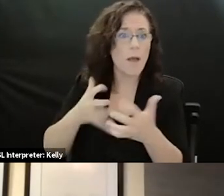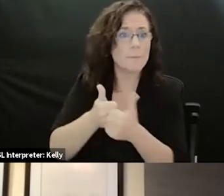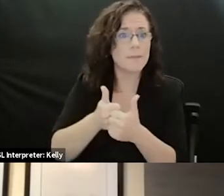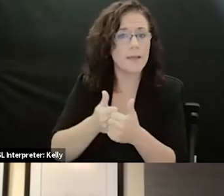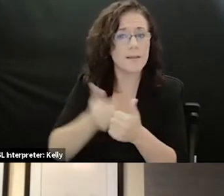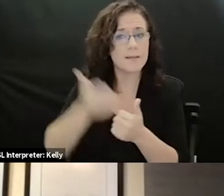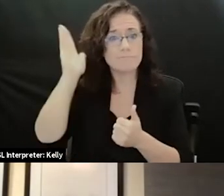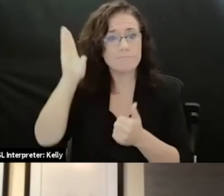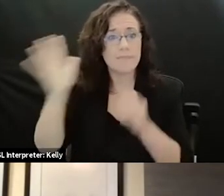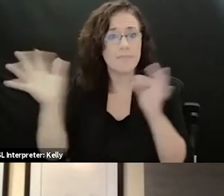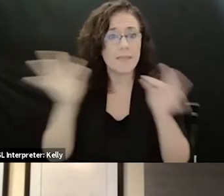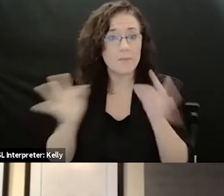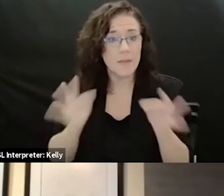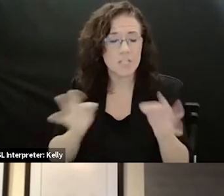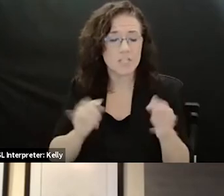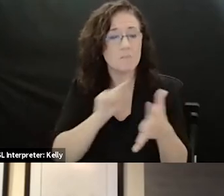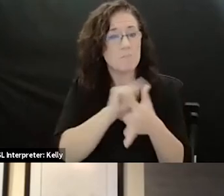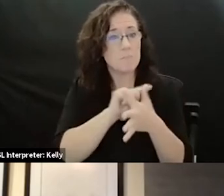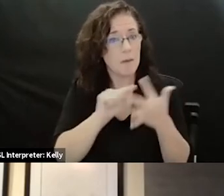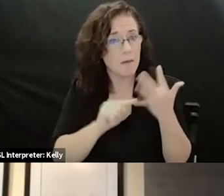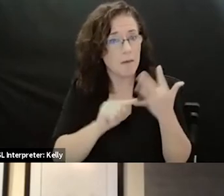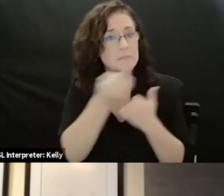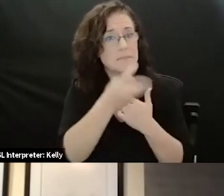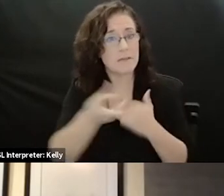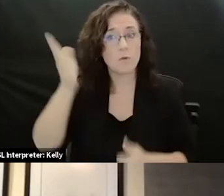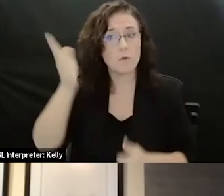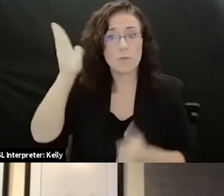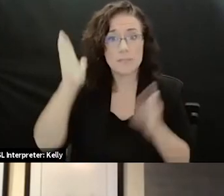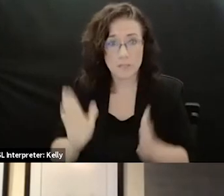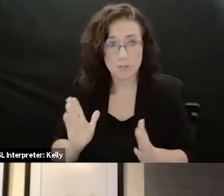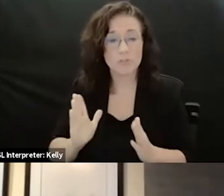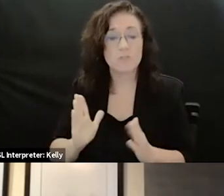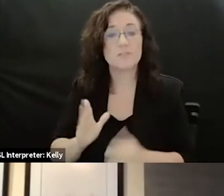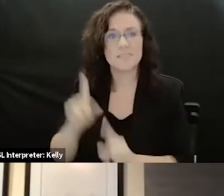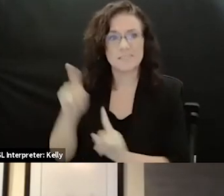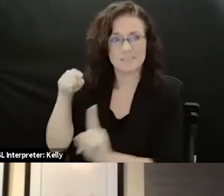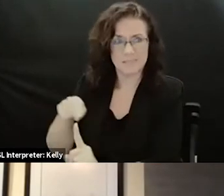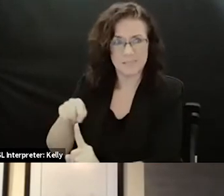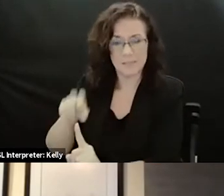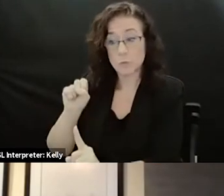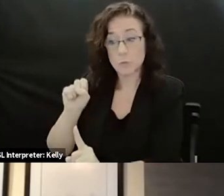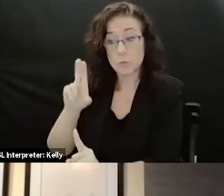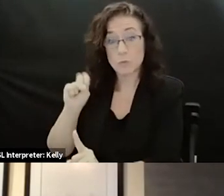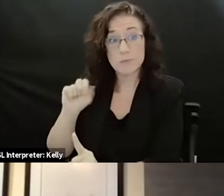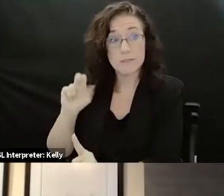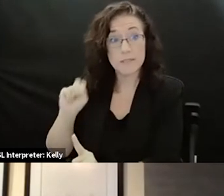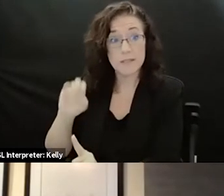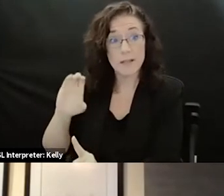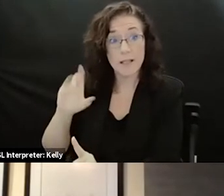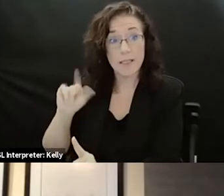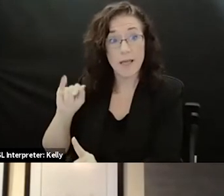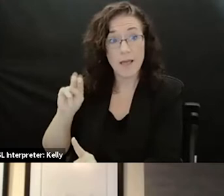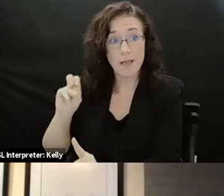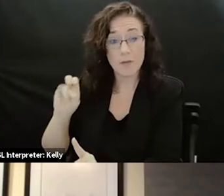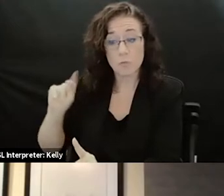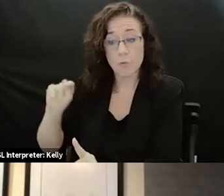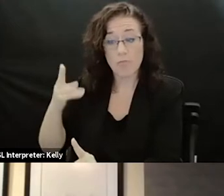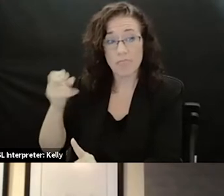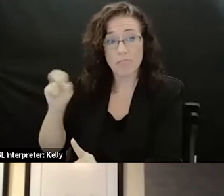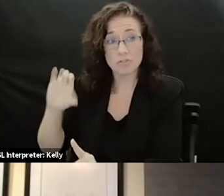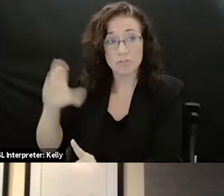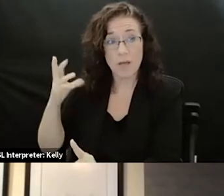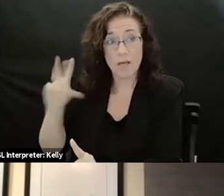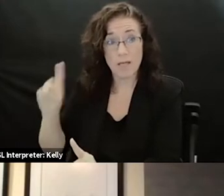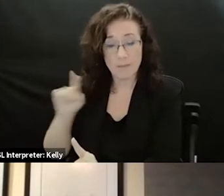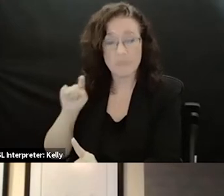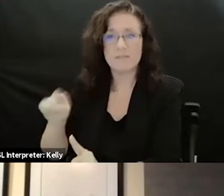the presenters in the district and to susan klein rothschild um for the updated information and